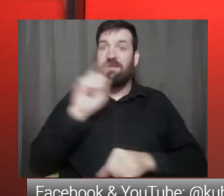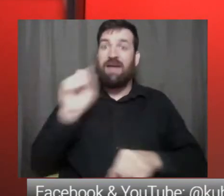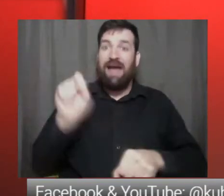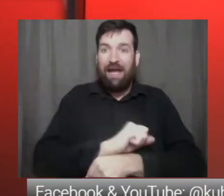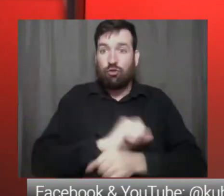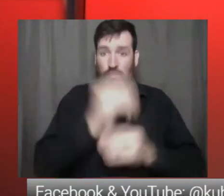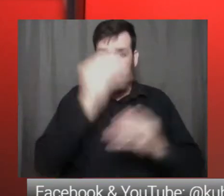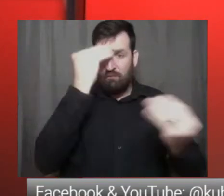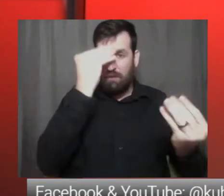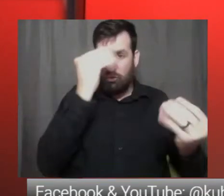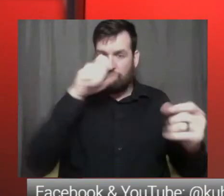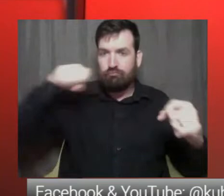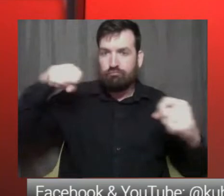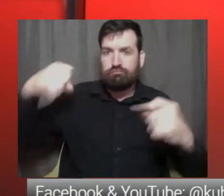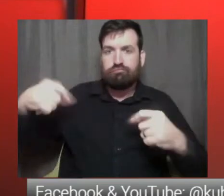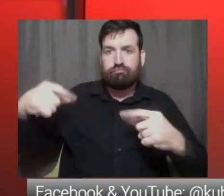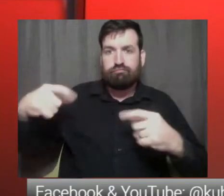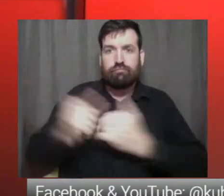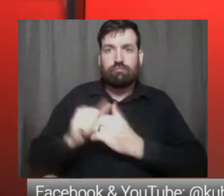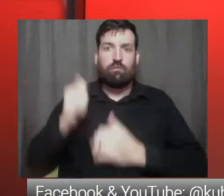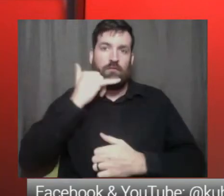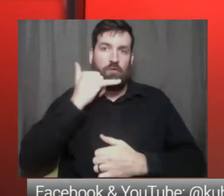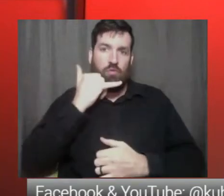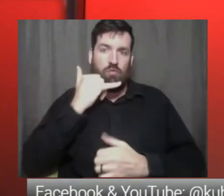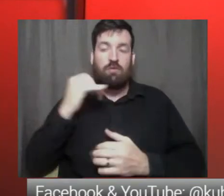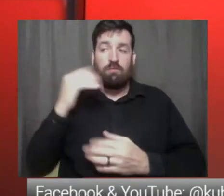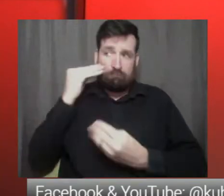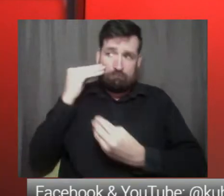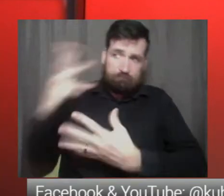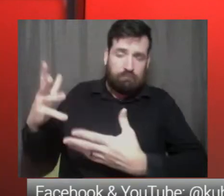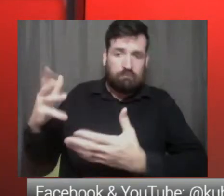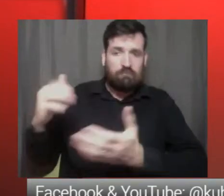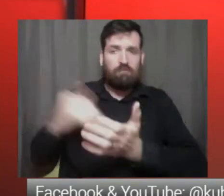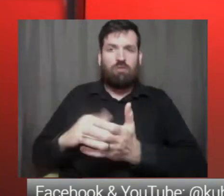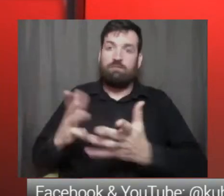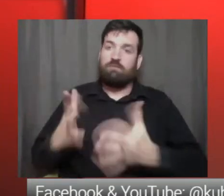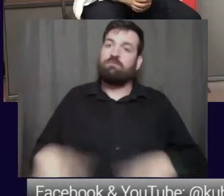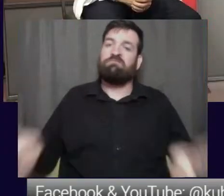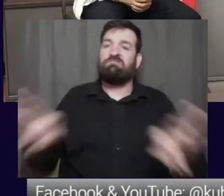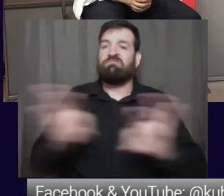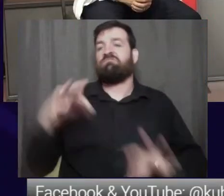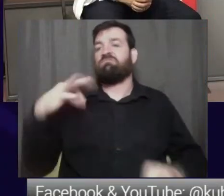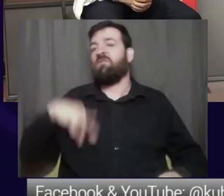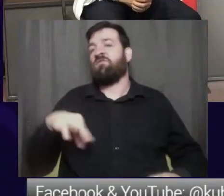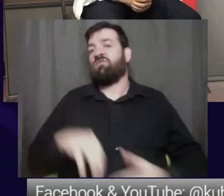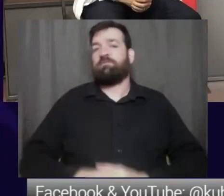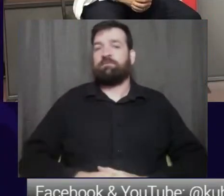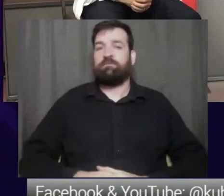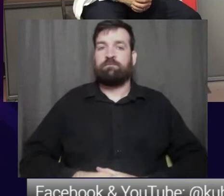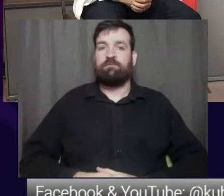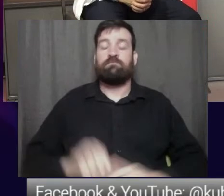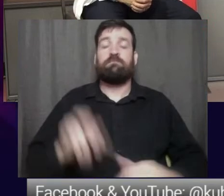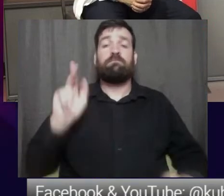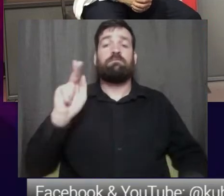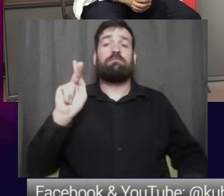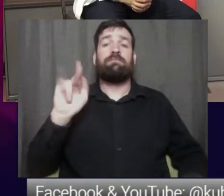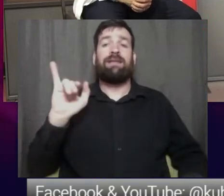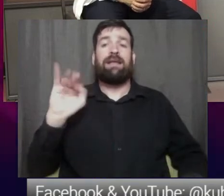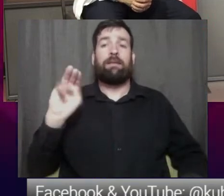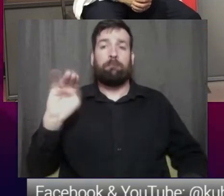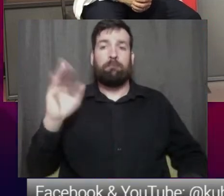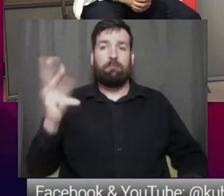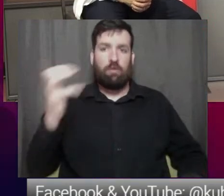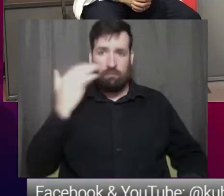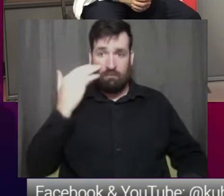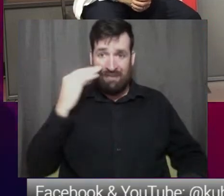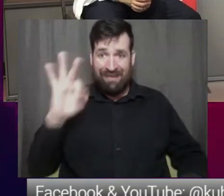phone. And so just making your provider aware is really helpful when something like this happens. Kim would like to know, is a Fitbit the